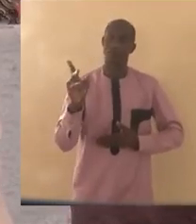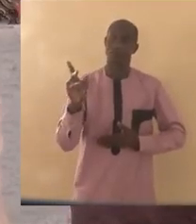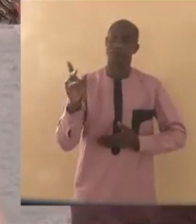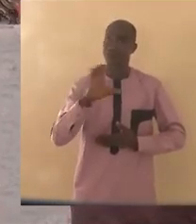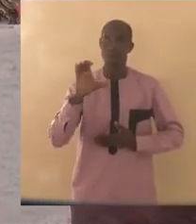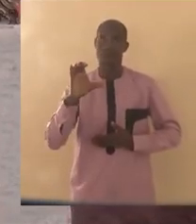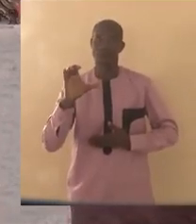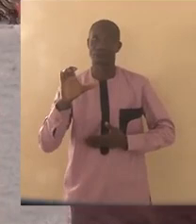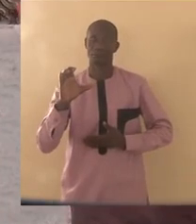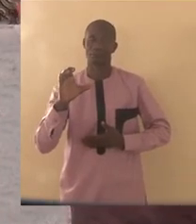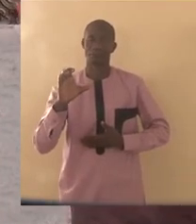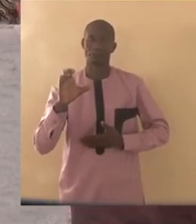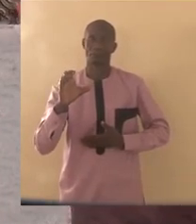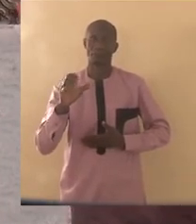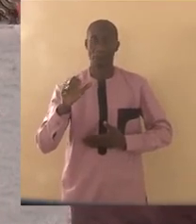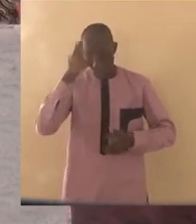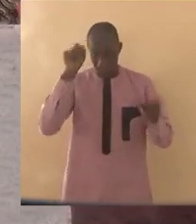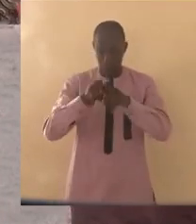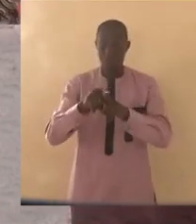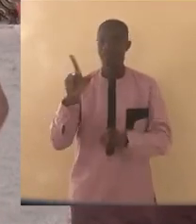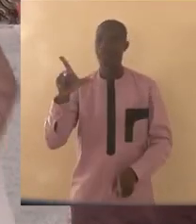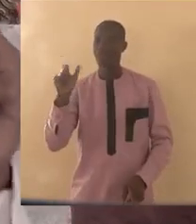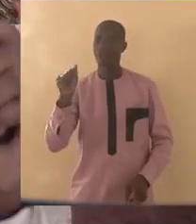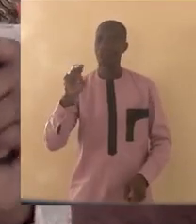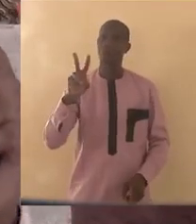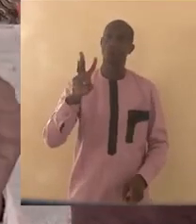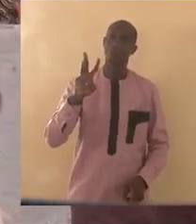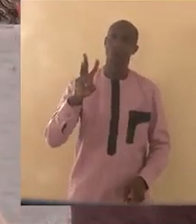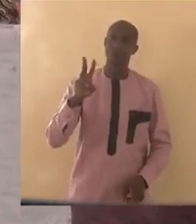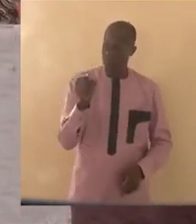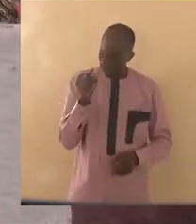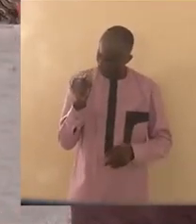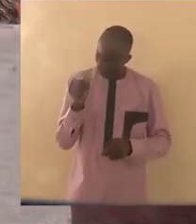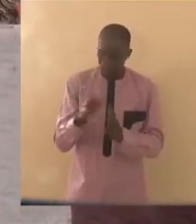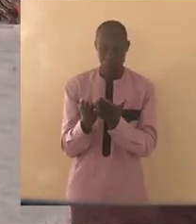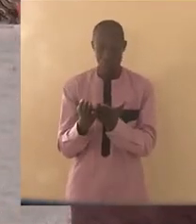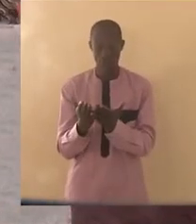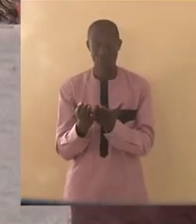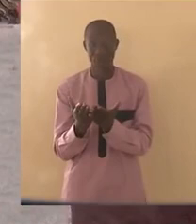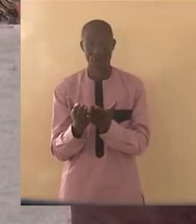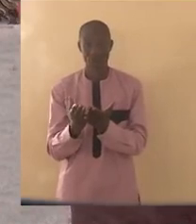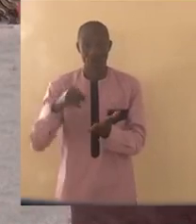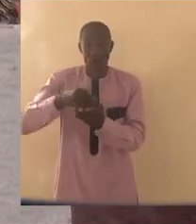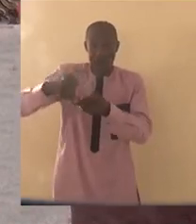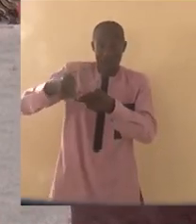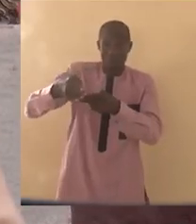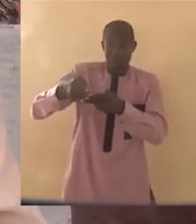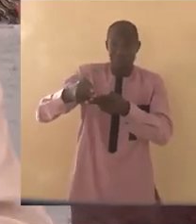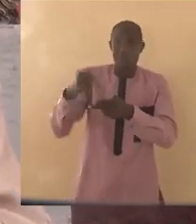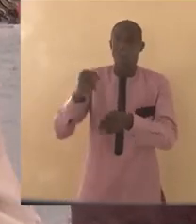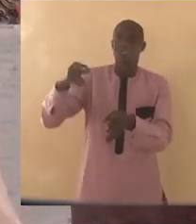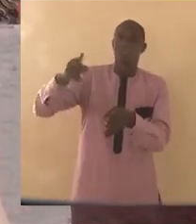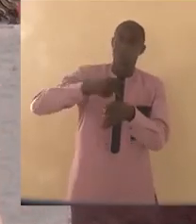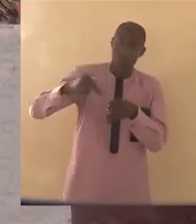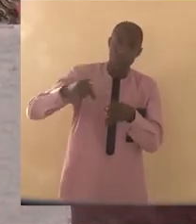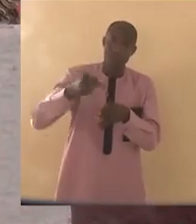century French monk, Brother Lawrence, wrote a small book, very small, it's something you can read in a day. It is called